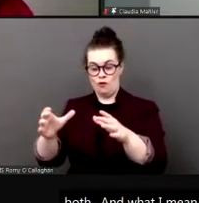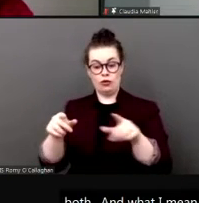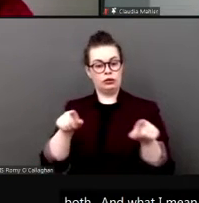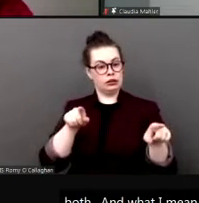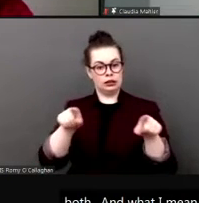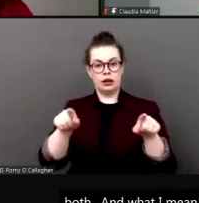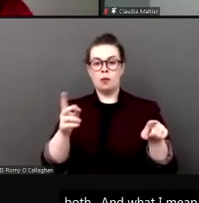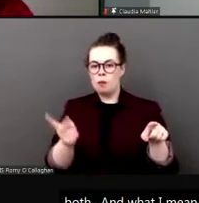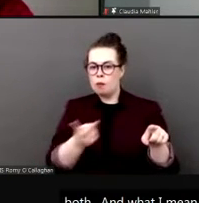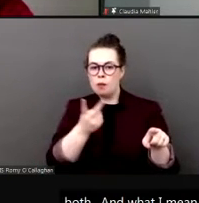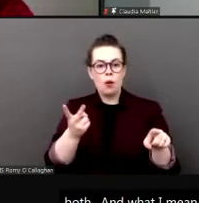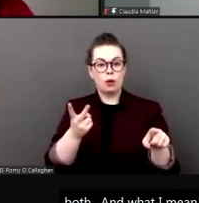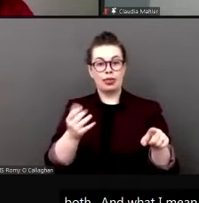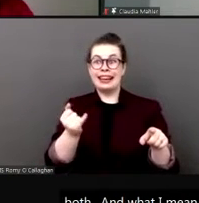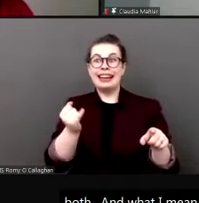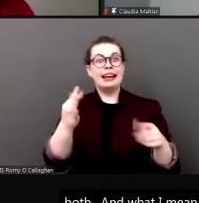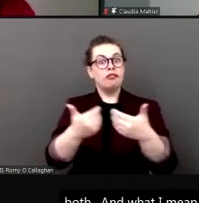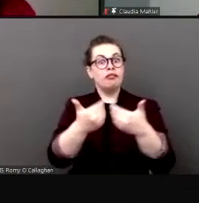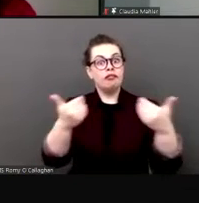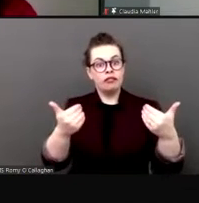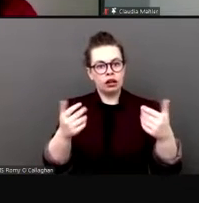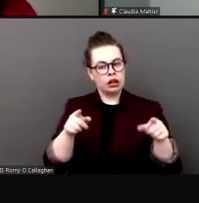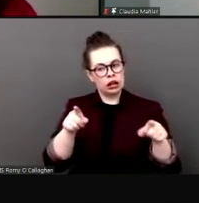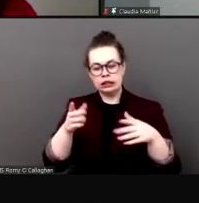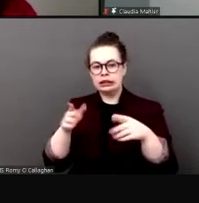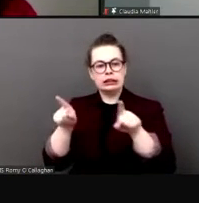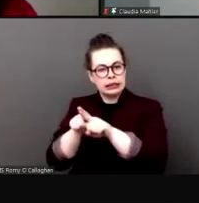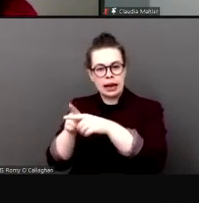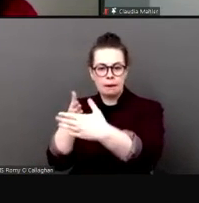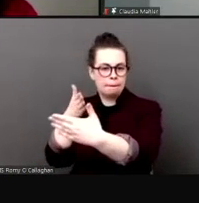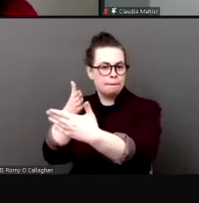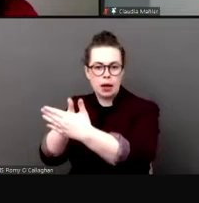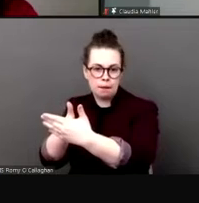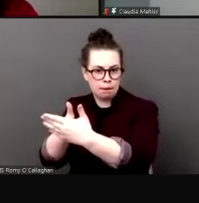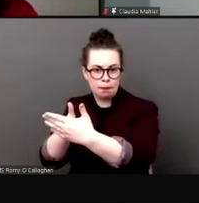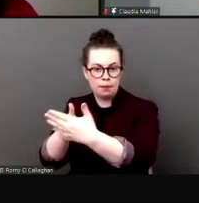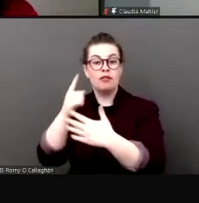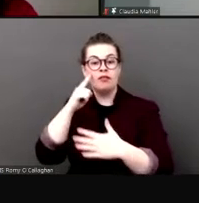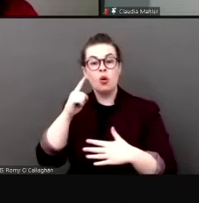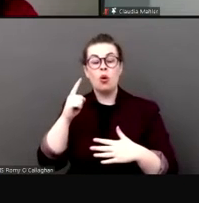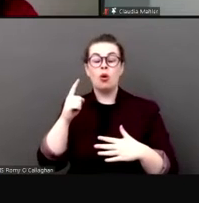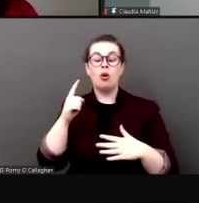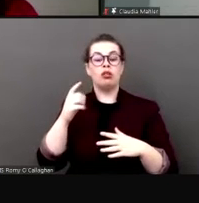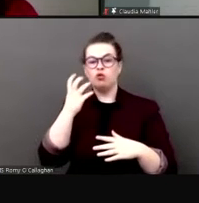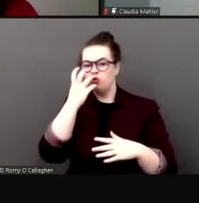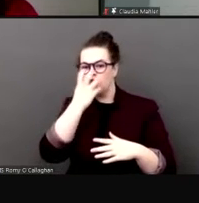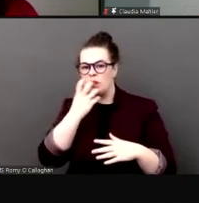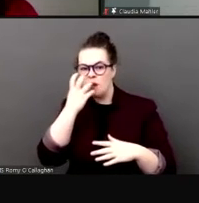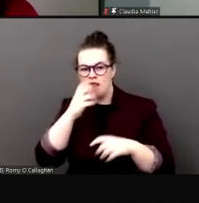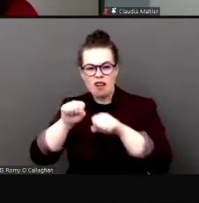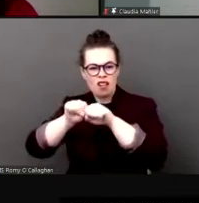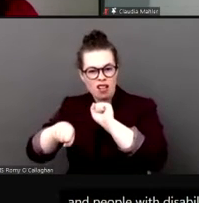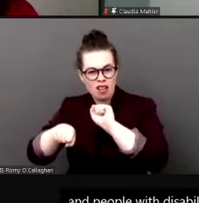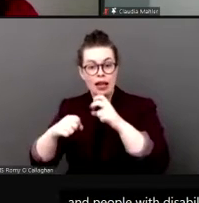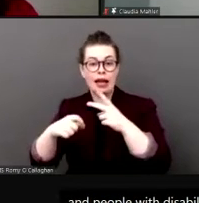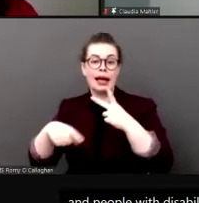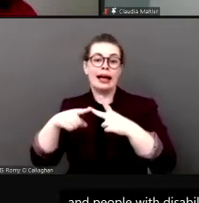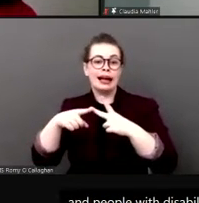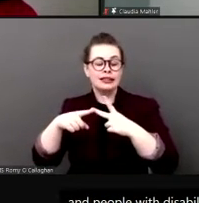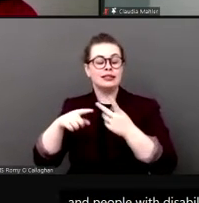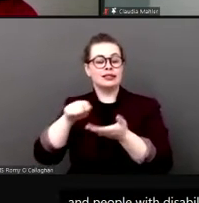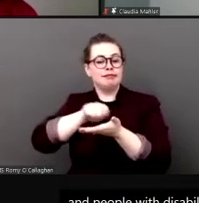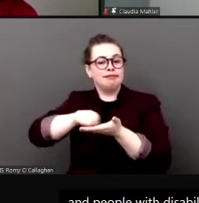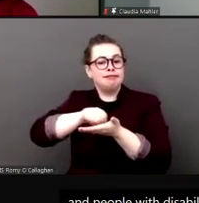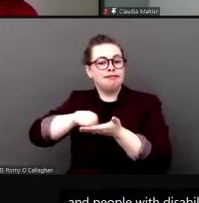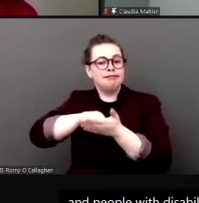people and people with disabilities in both the criminal process and in the civil process. For example, in the criminal